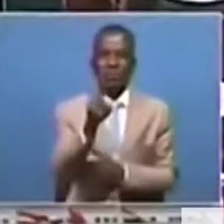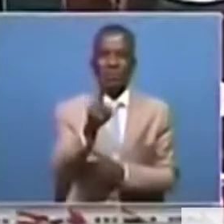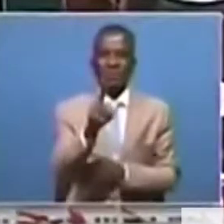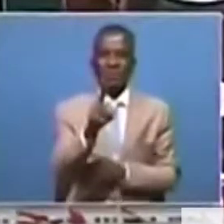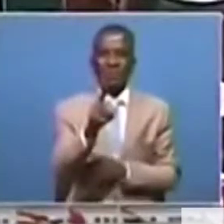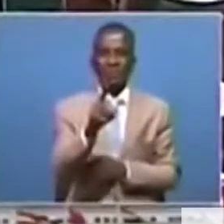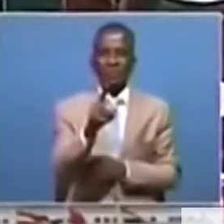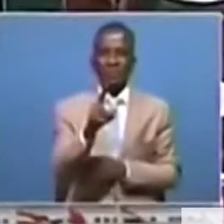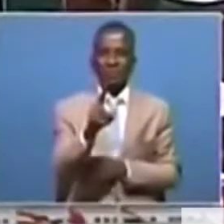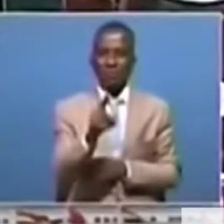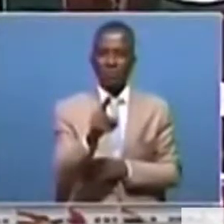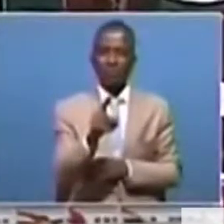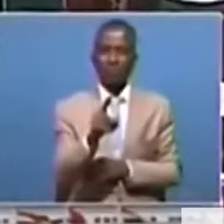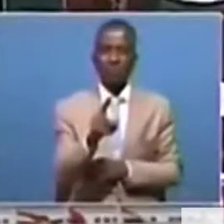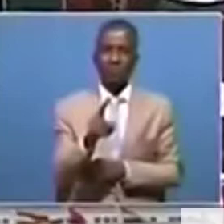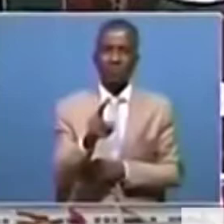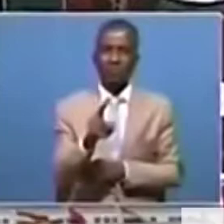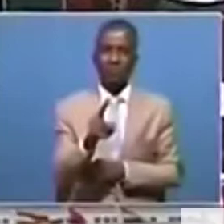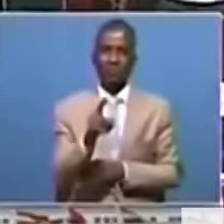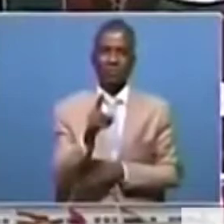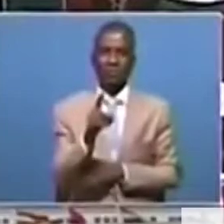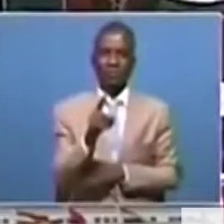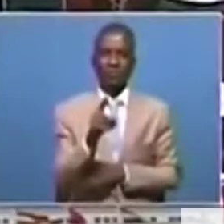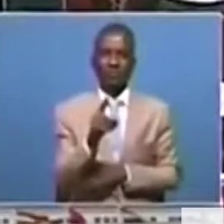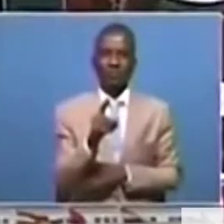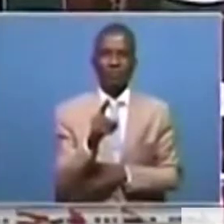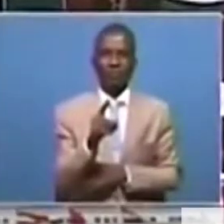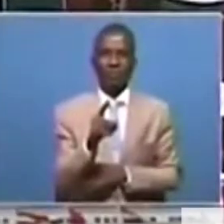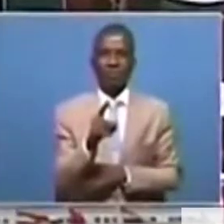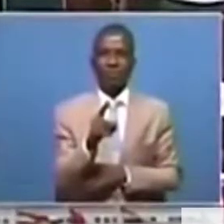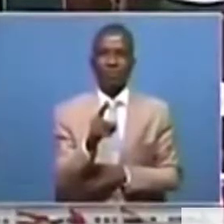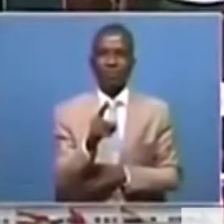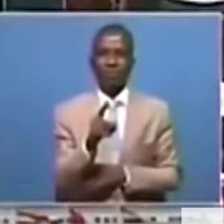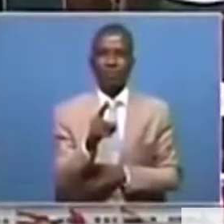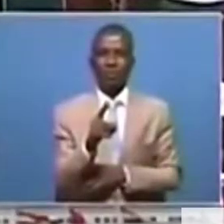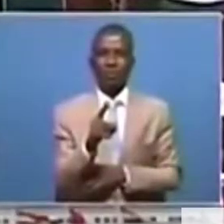2001 SCC 59 2 SCR